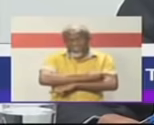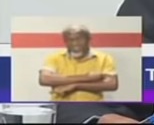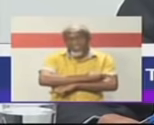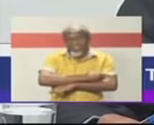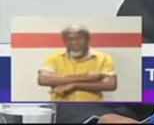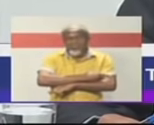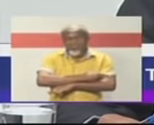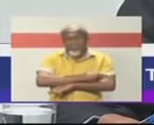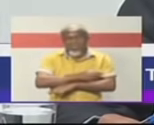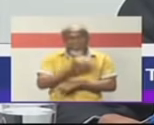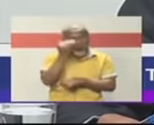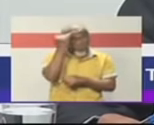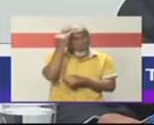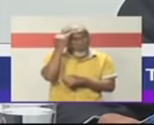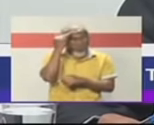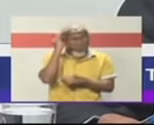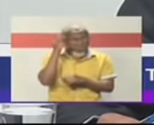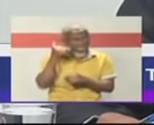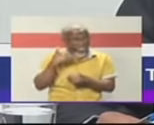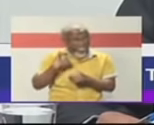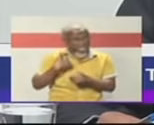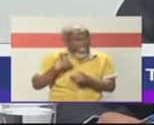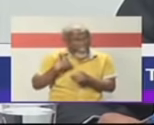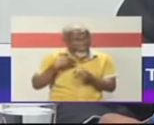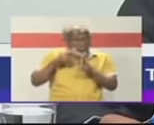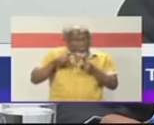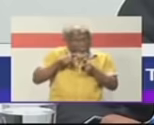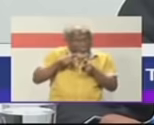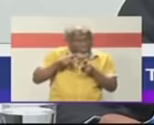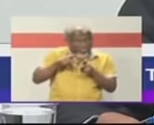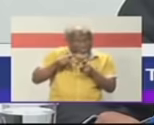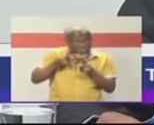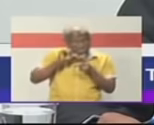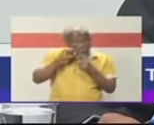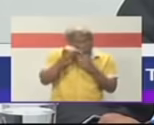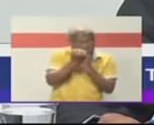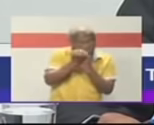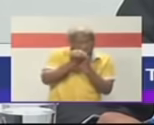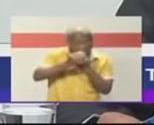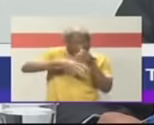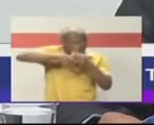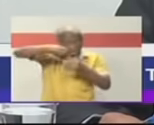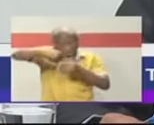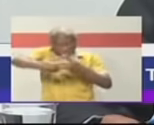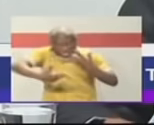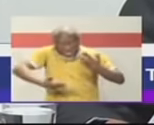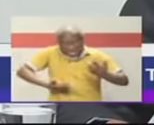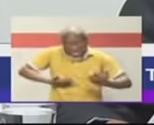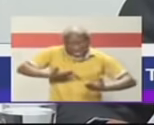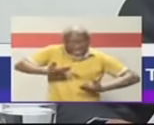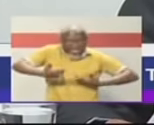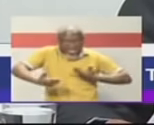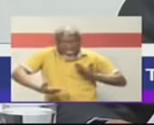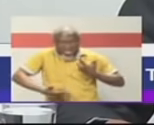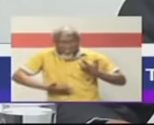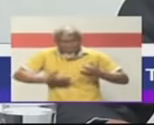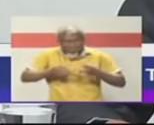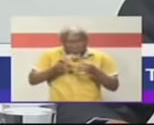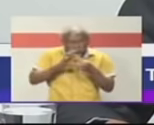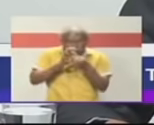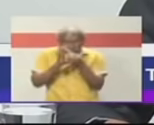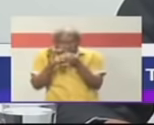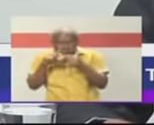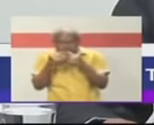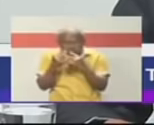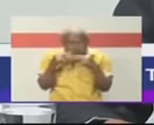gatherings that we know are going to happen this weekend, the little lunches, the limes, the drink-ups,